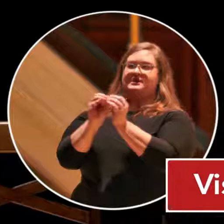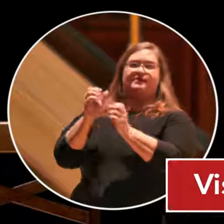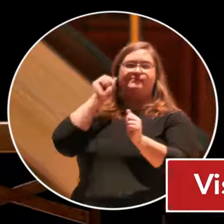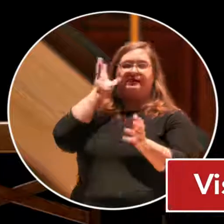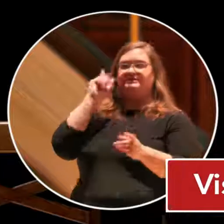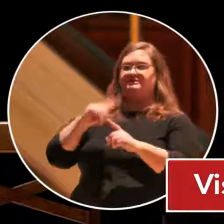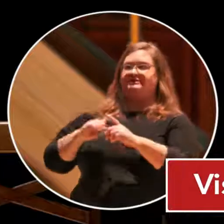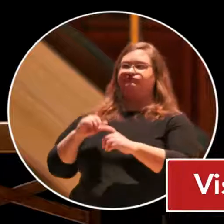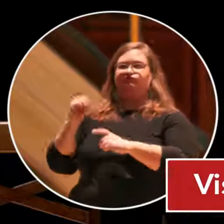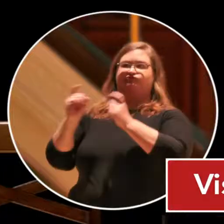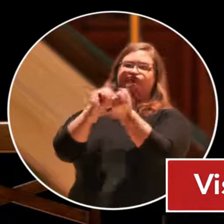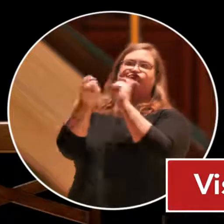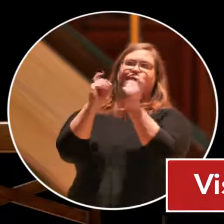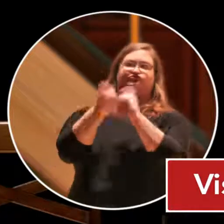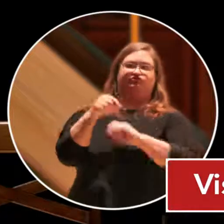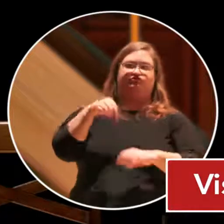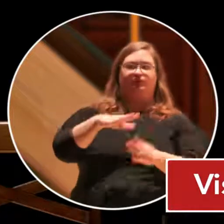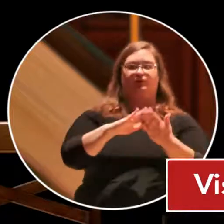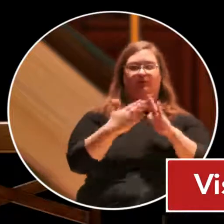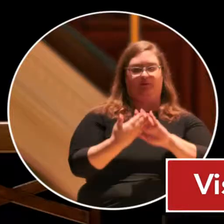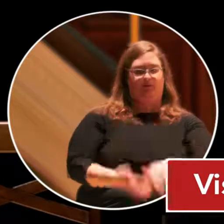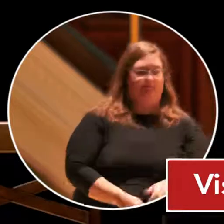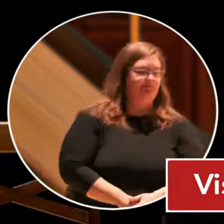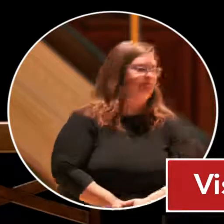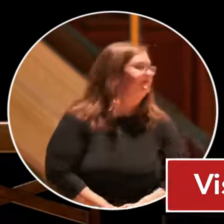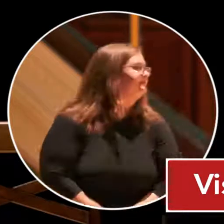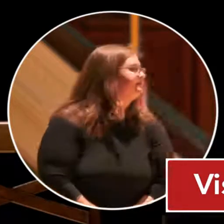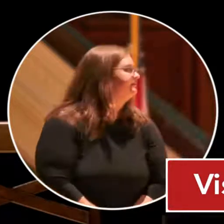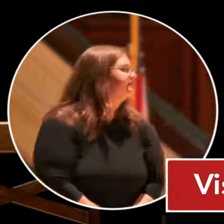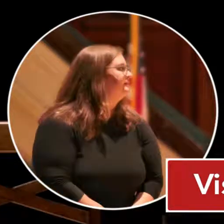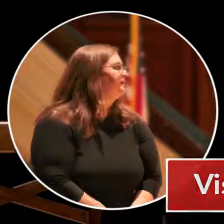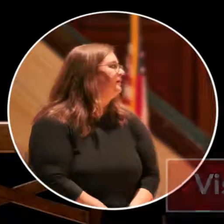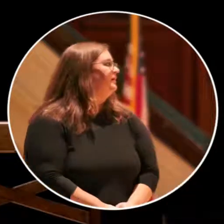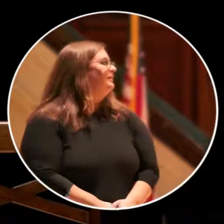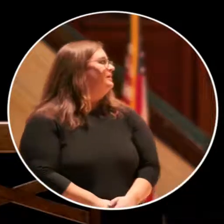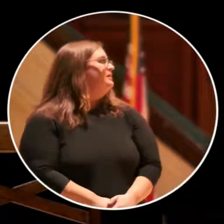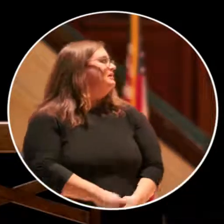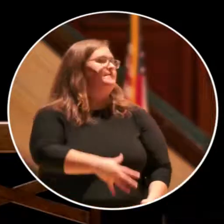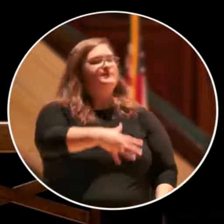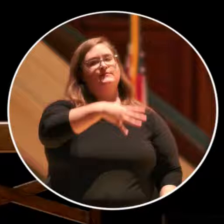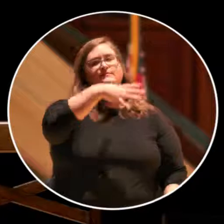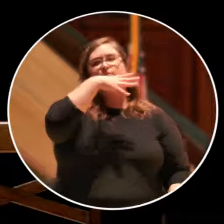The path to motherhood is never the same for anyone. It can be certainly